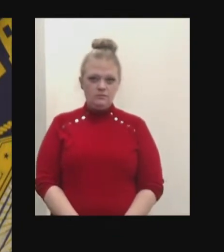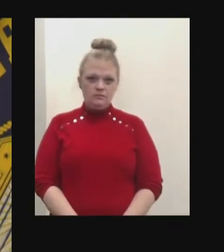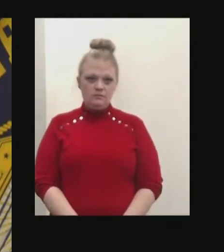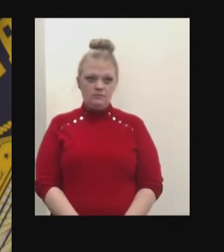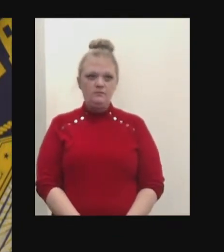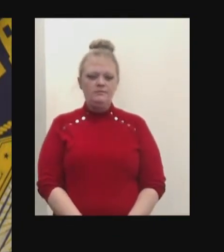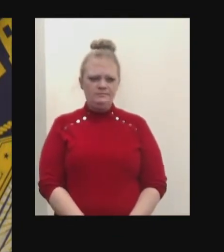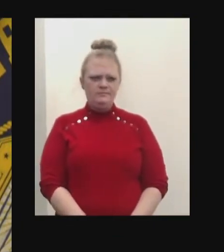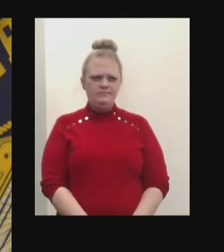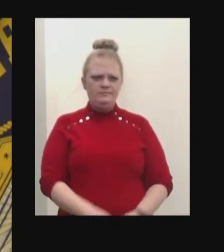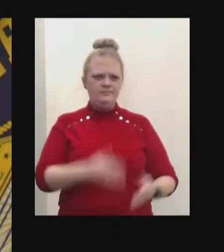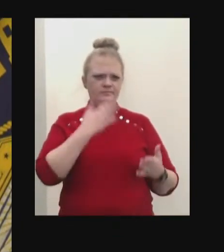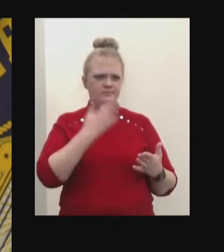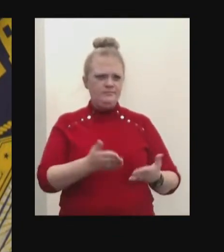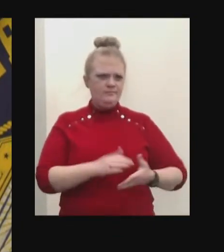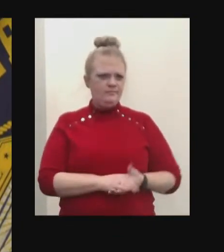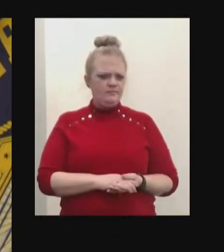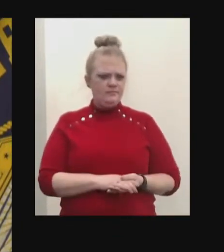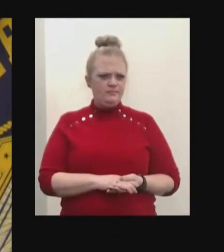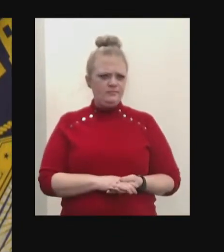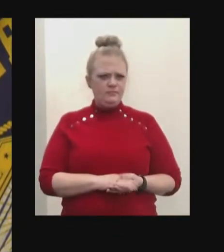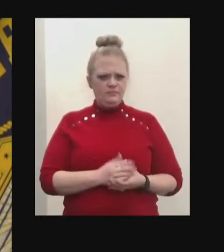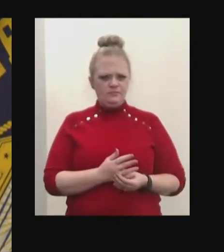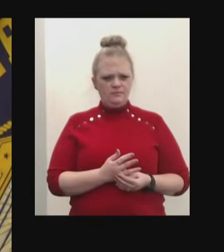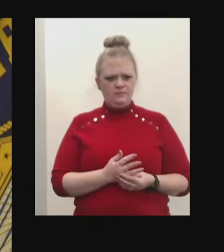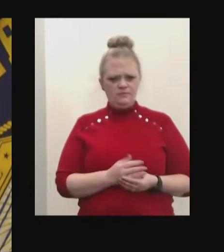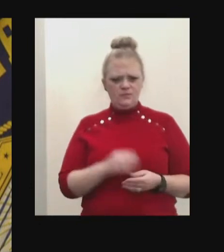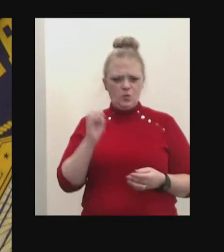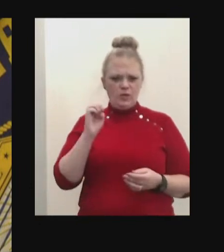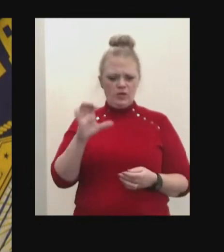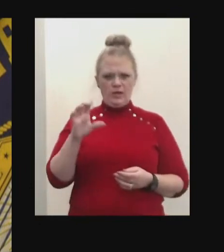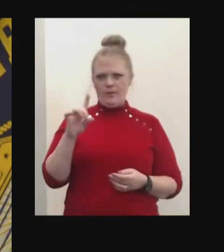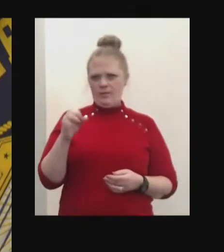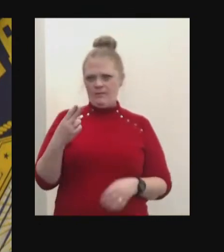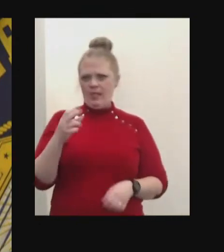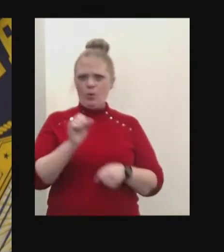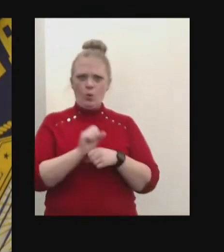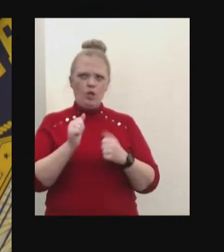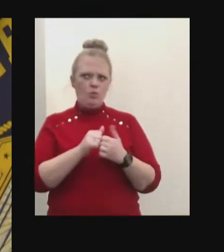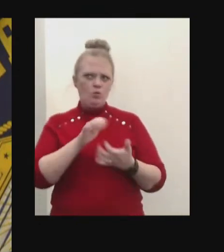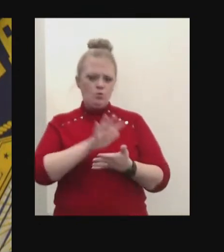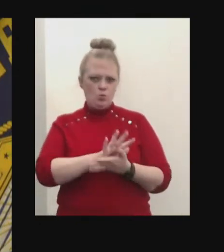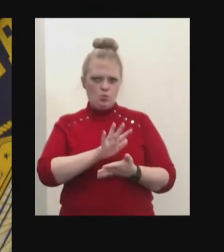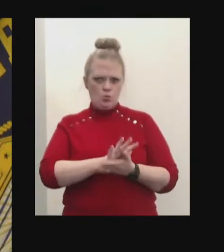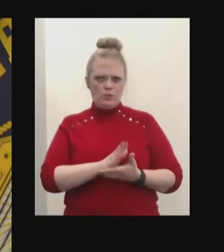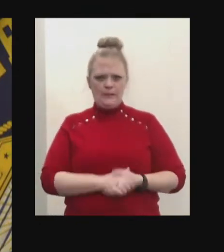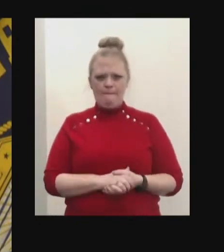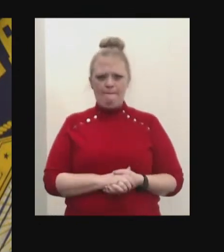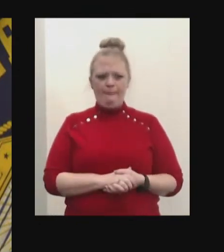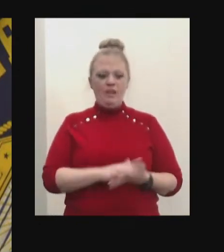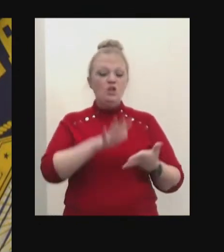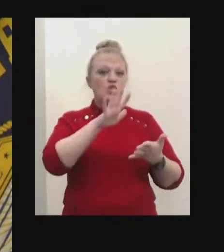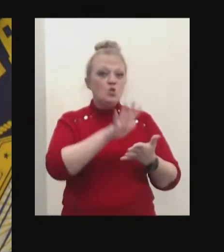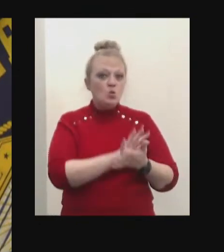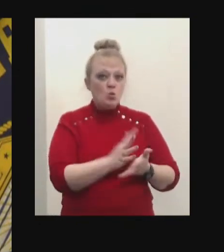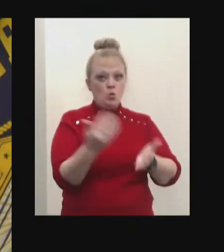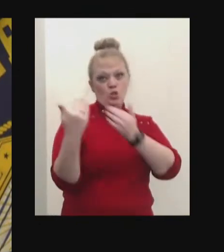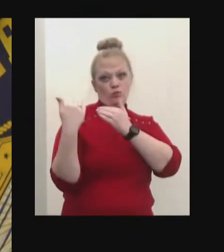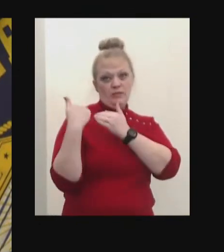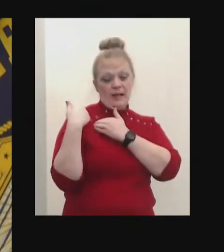Thanks. So just in terms of the Erie County Health Department working with the schools, it's the school's responsibility